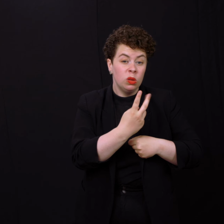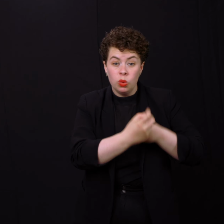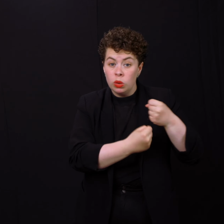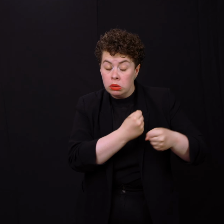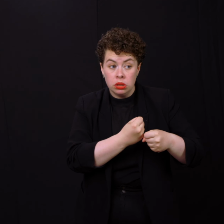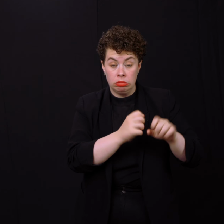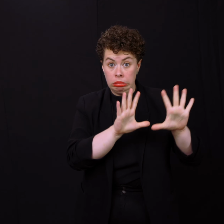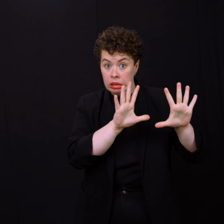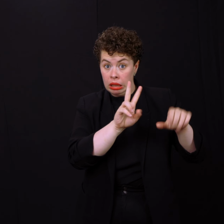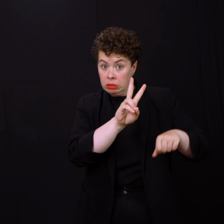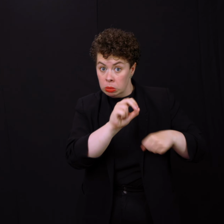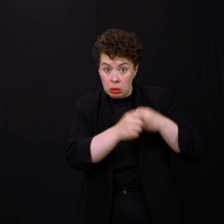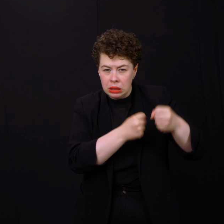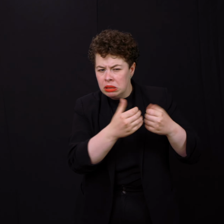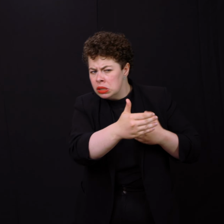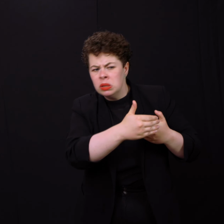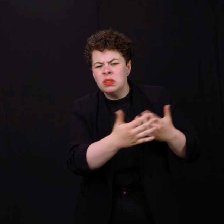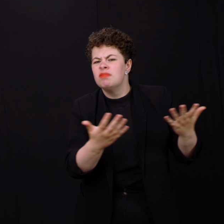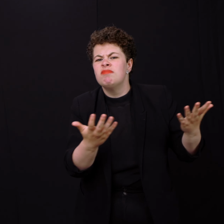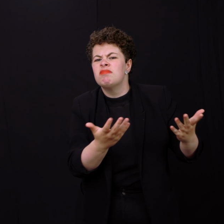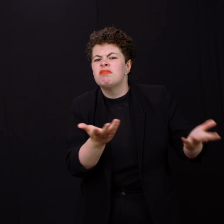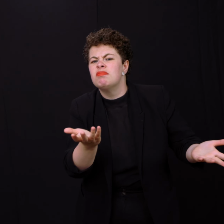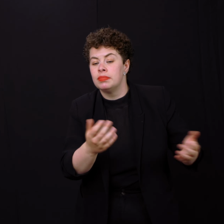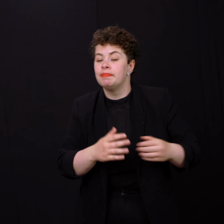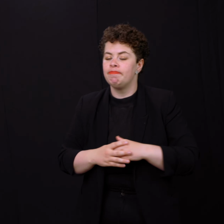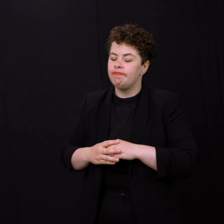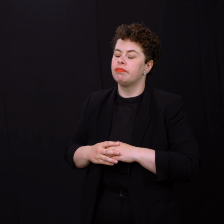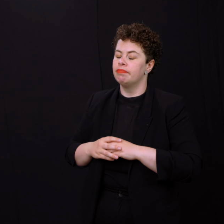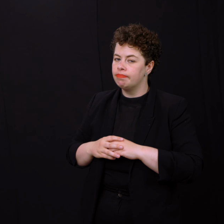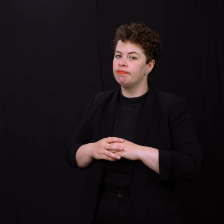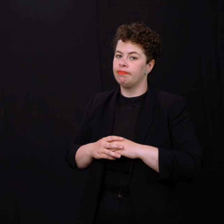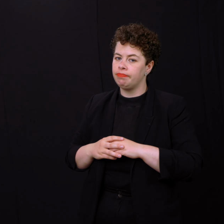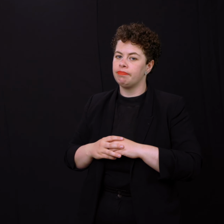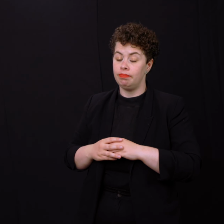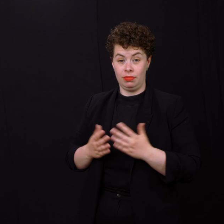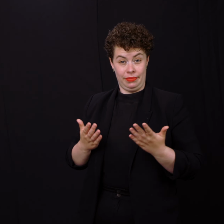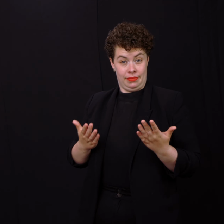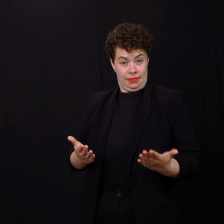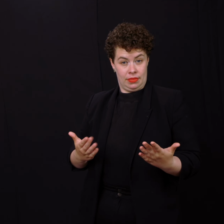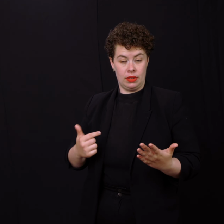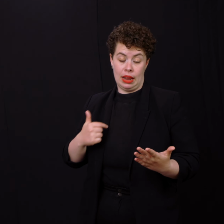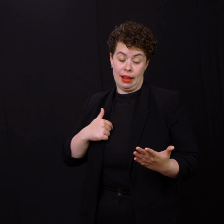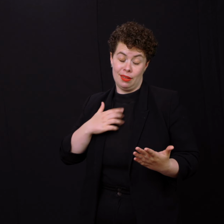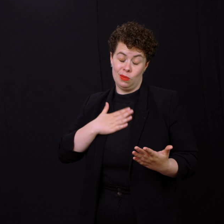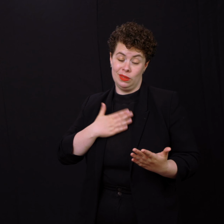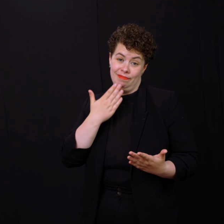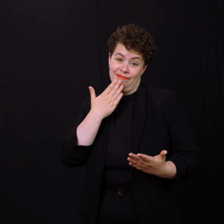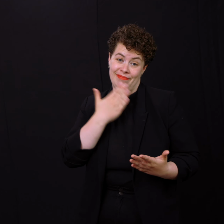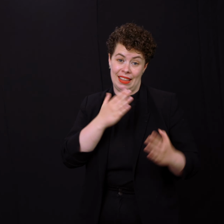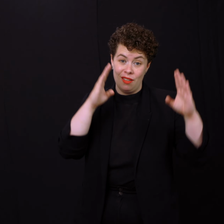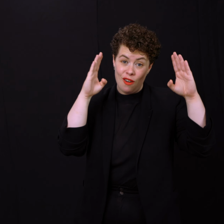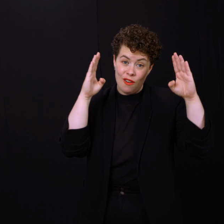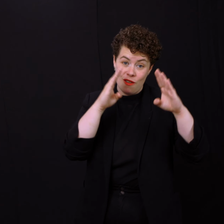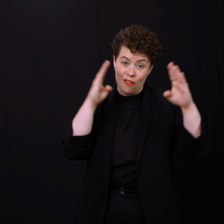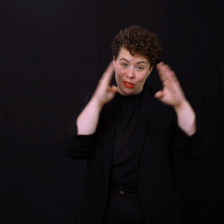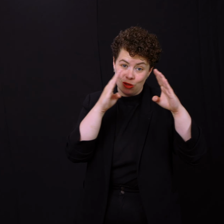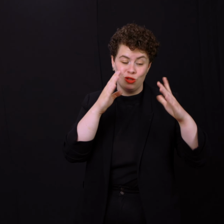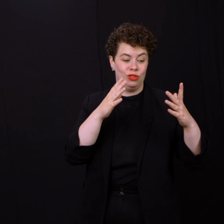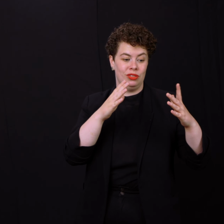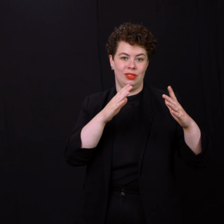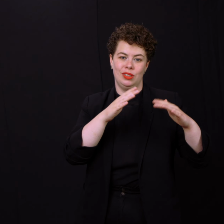maybe decades? How do you picture that? Yeah, so I mean, at the moment, I would like to thank the Ushersyndroom